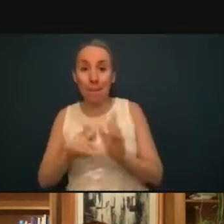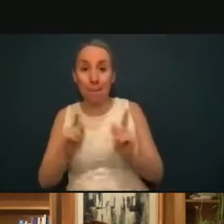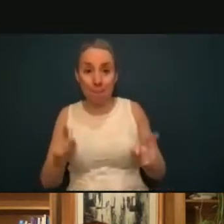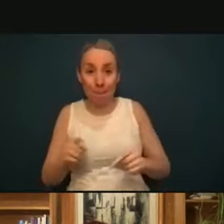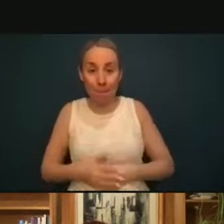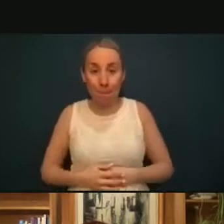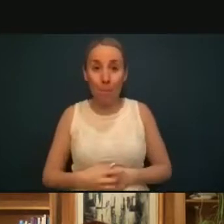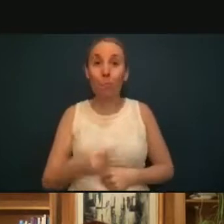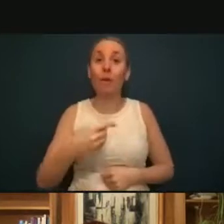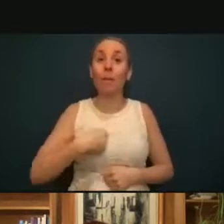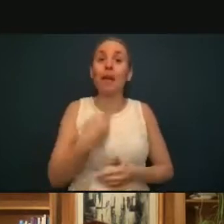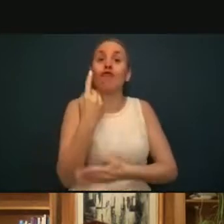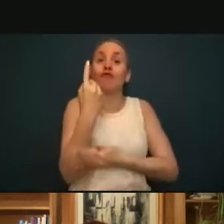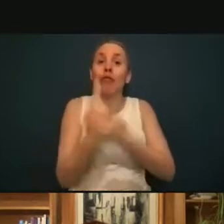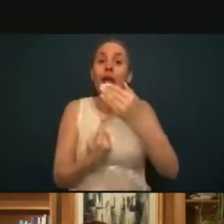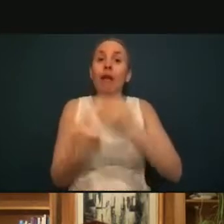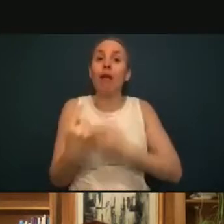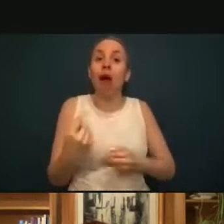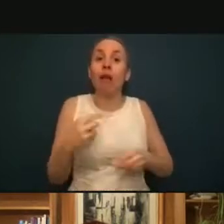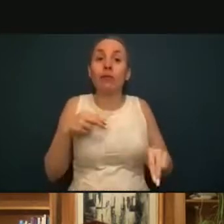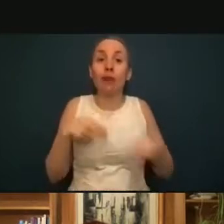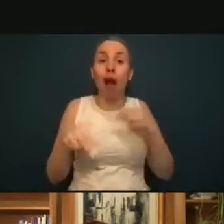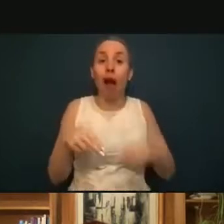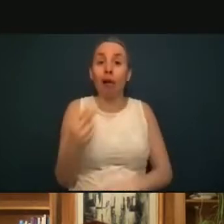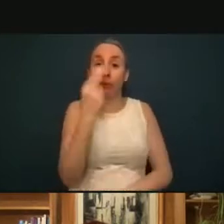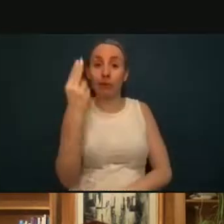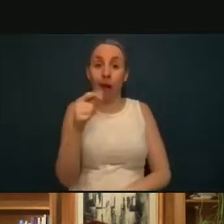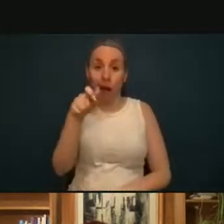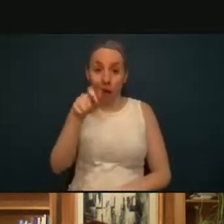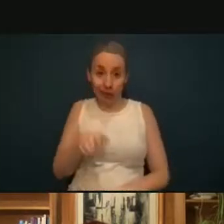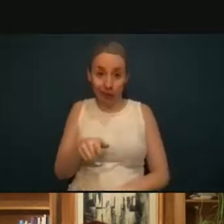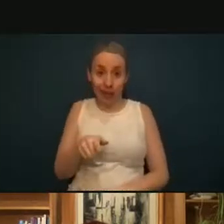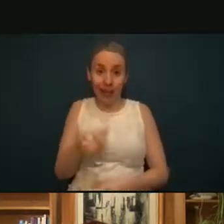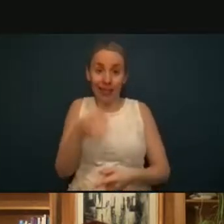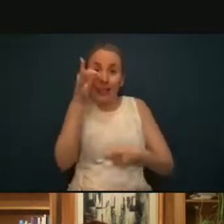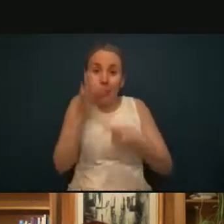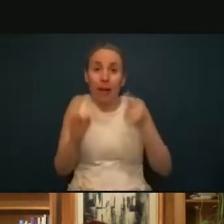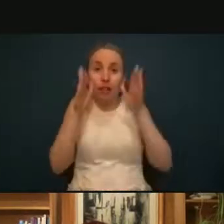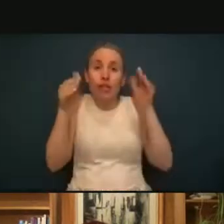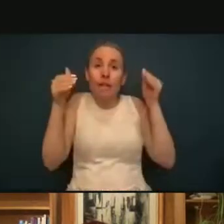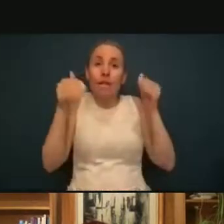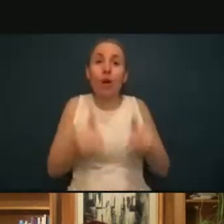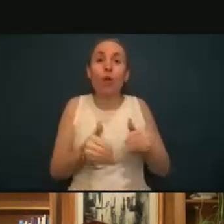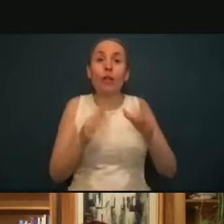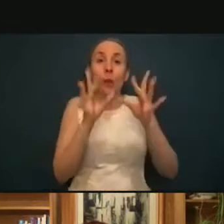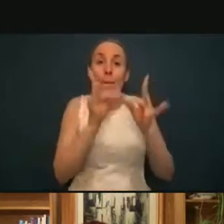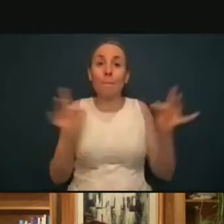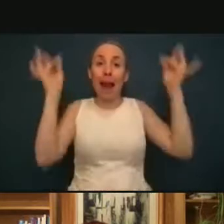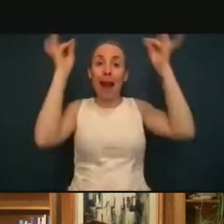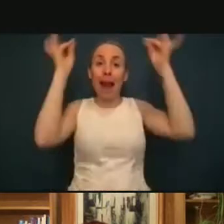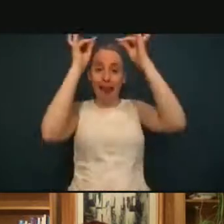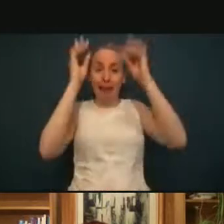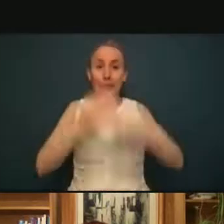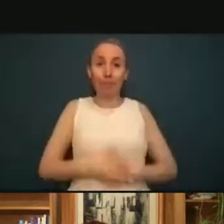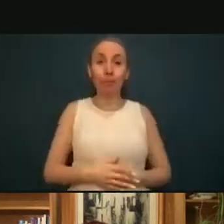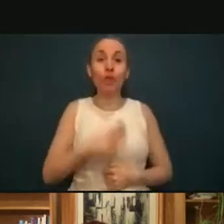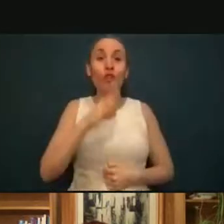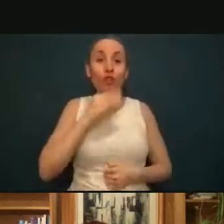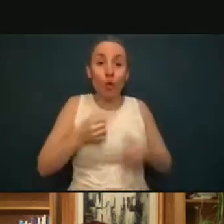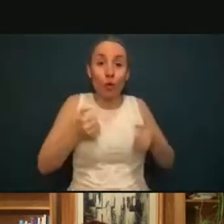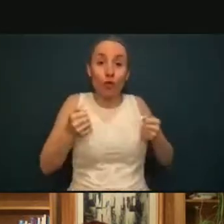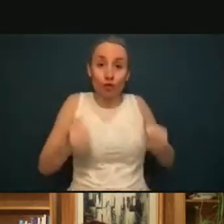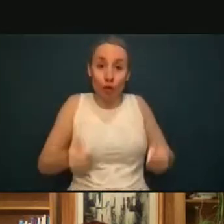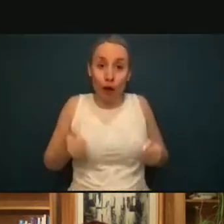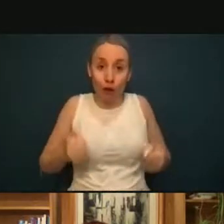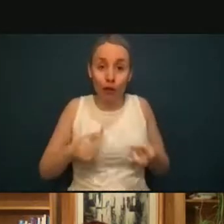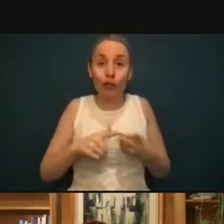dance artist, and I specialize in ballet. I use crutches and a wheelchair,